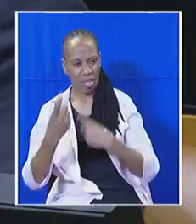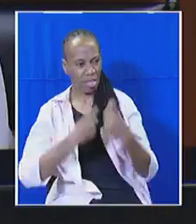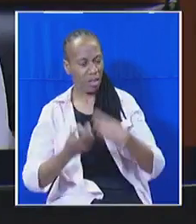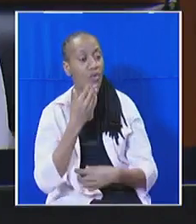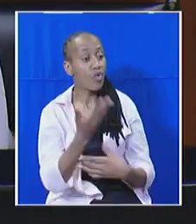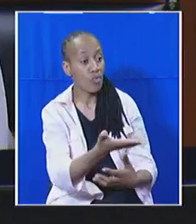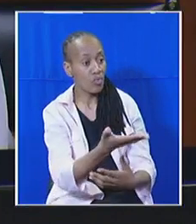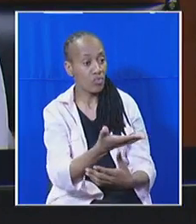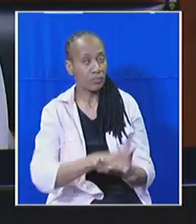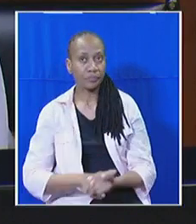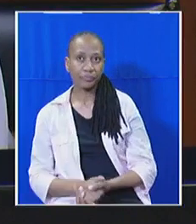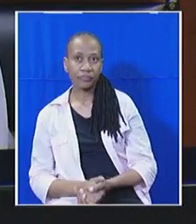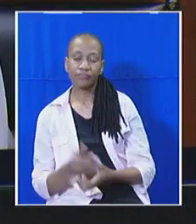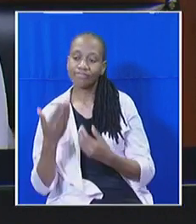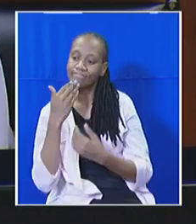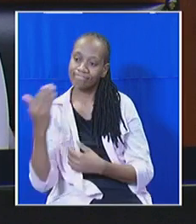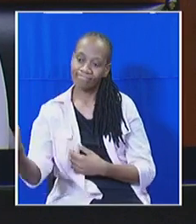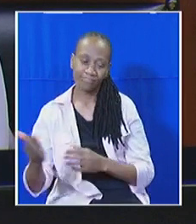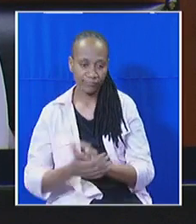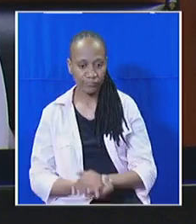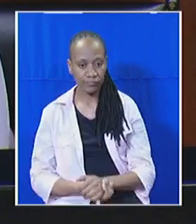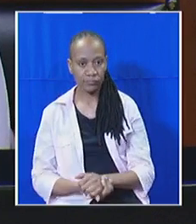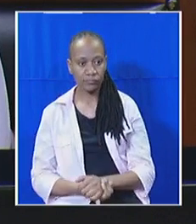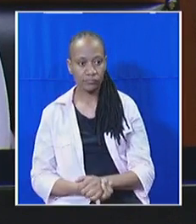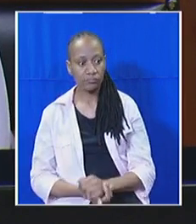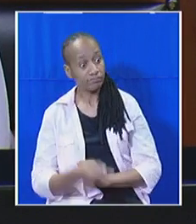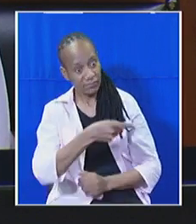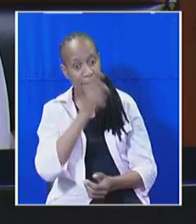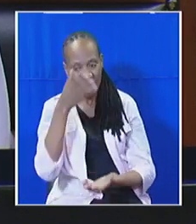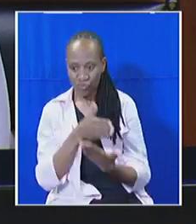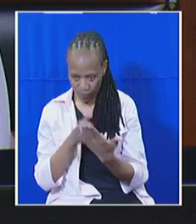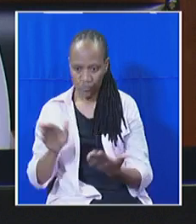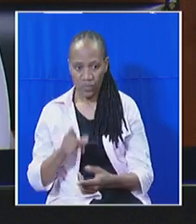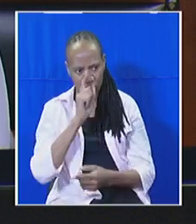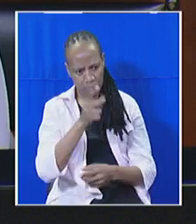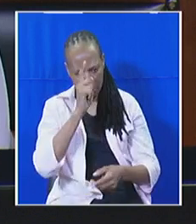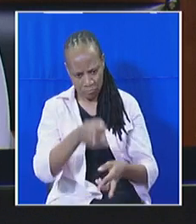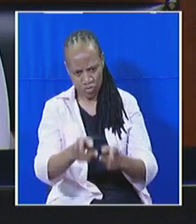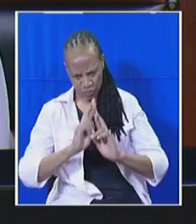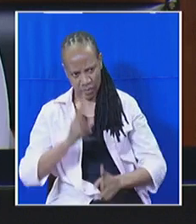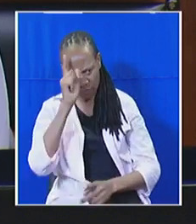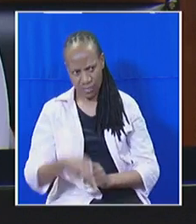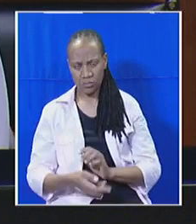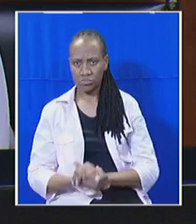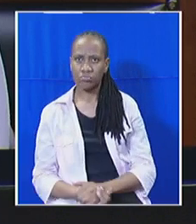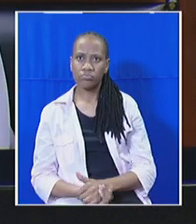Thank you very much, honorable member. And she must withdraw that. She must respect us.